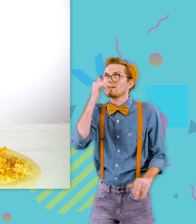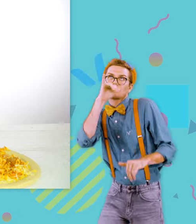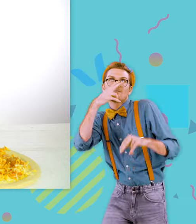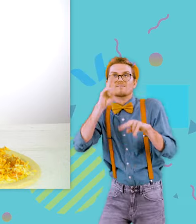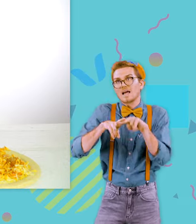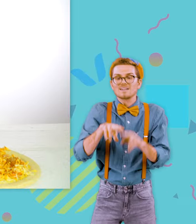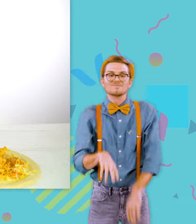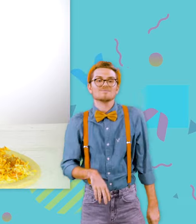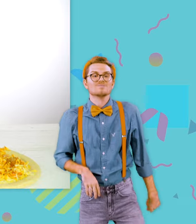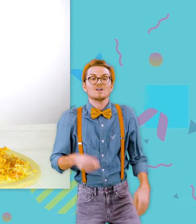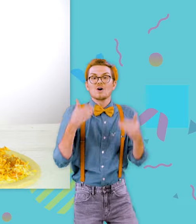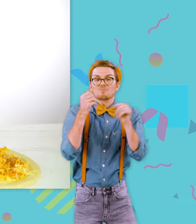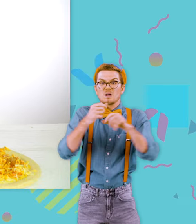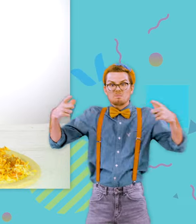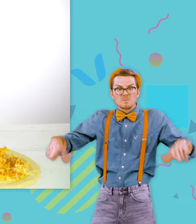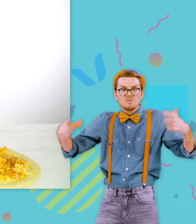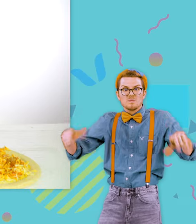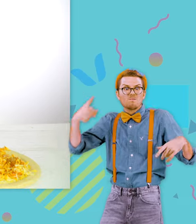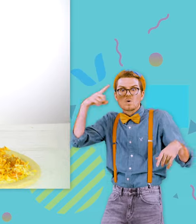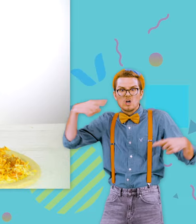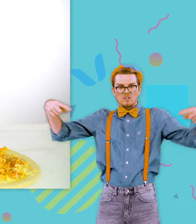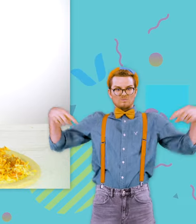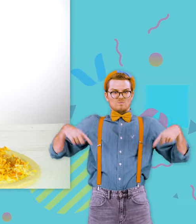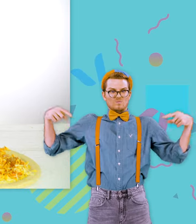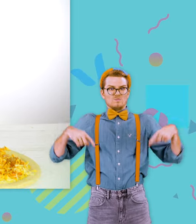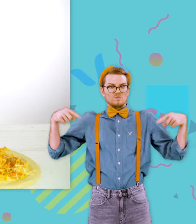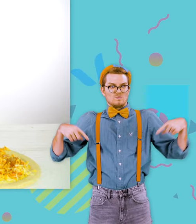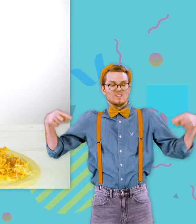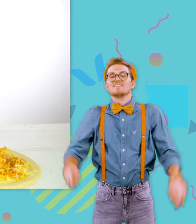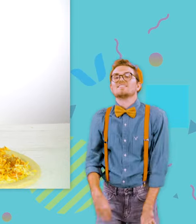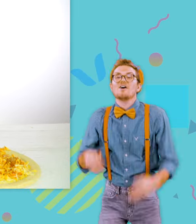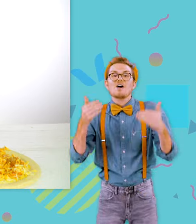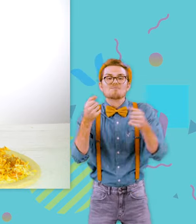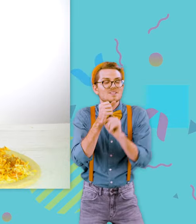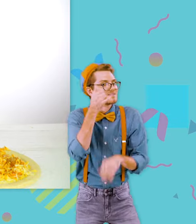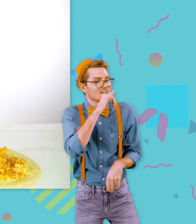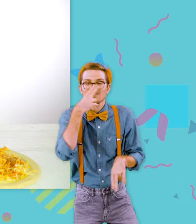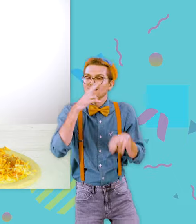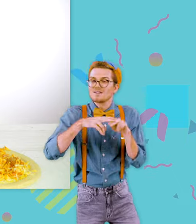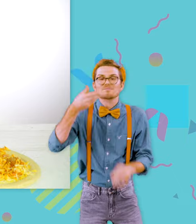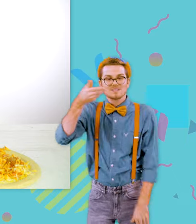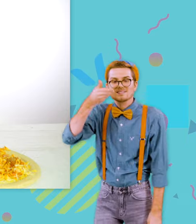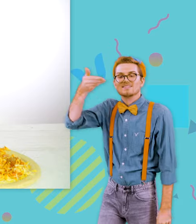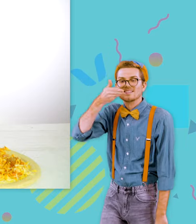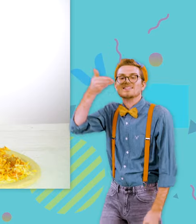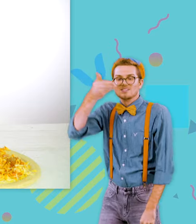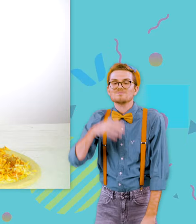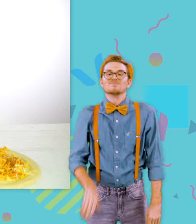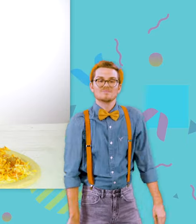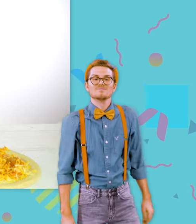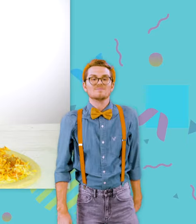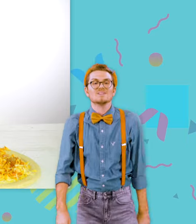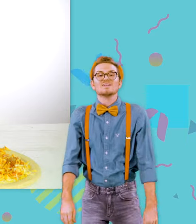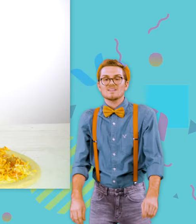yum. Let's make a pizza that's funny fun. Let's make a pizza for our tummy tum.